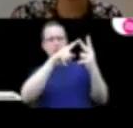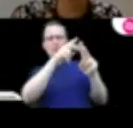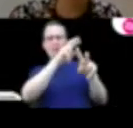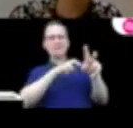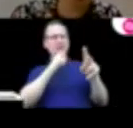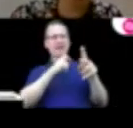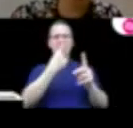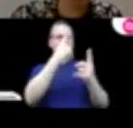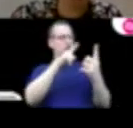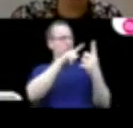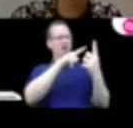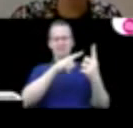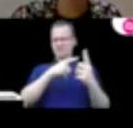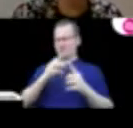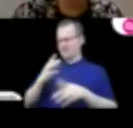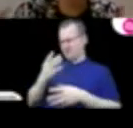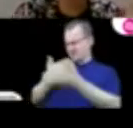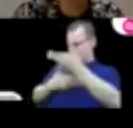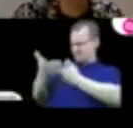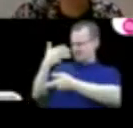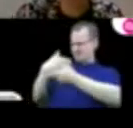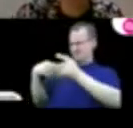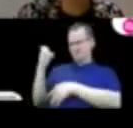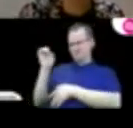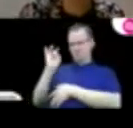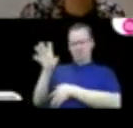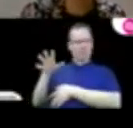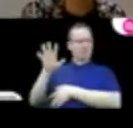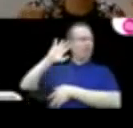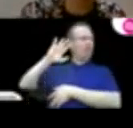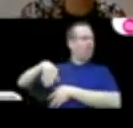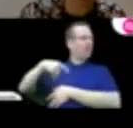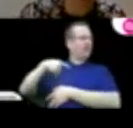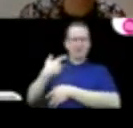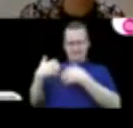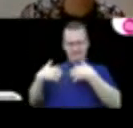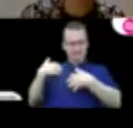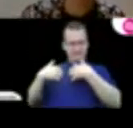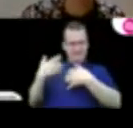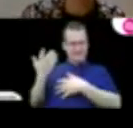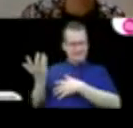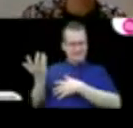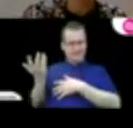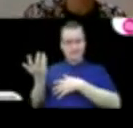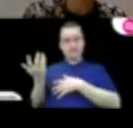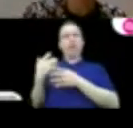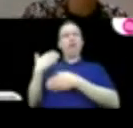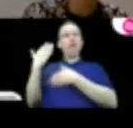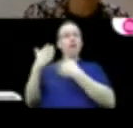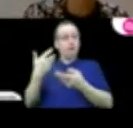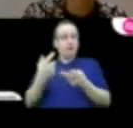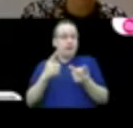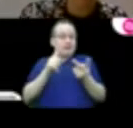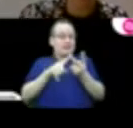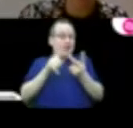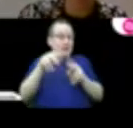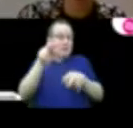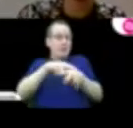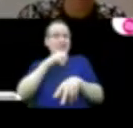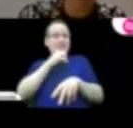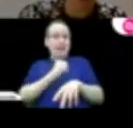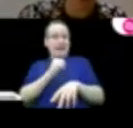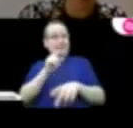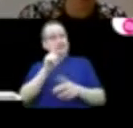one he approached wasn't interested in anything to do with what was going on. So this second